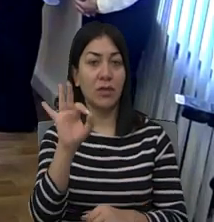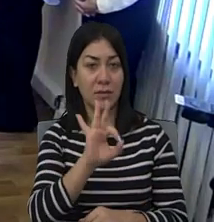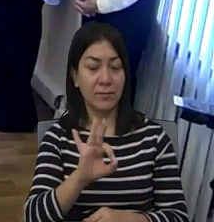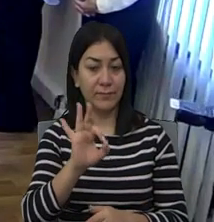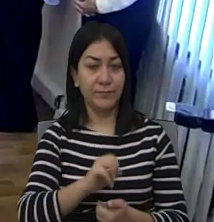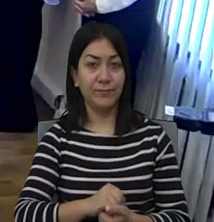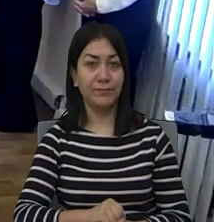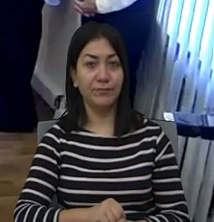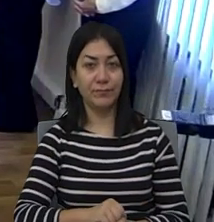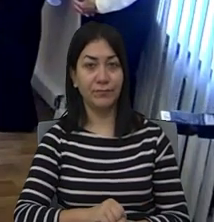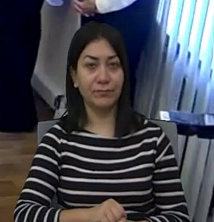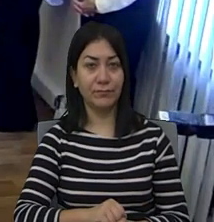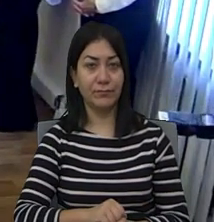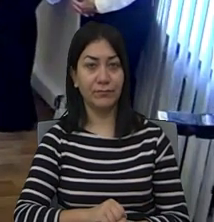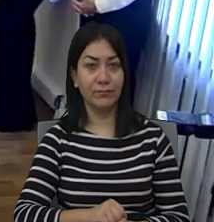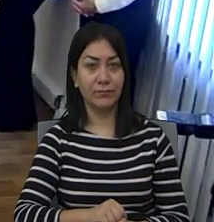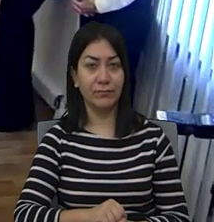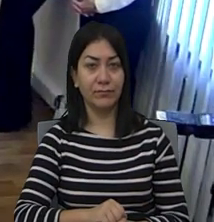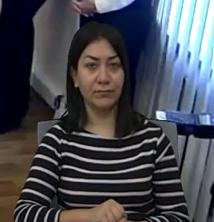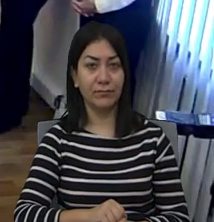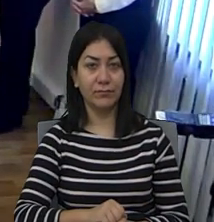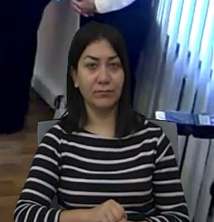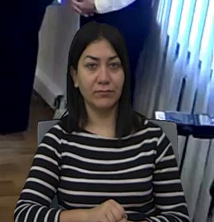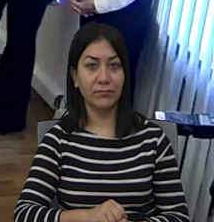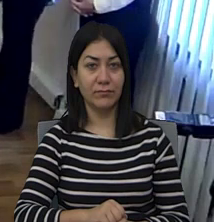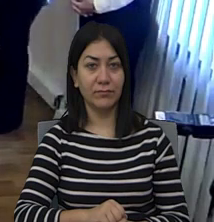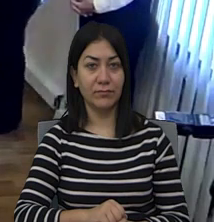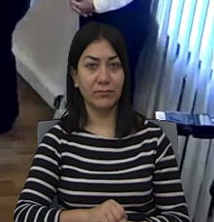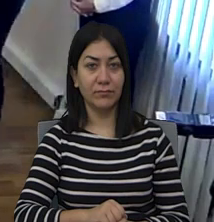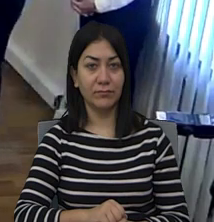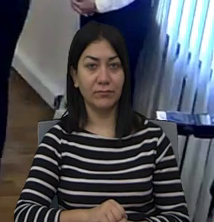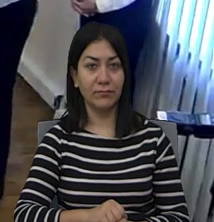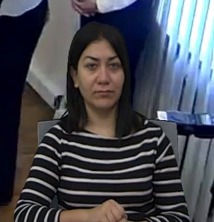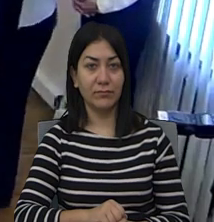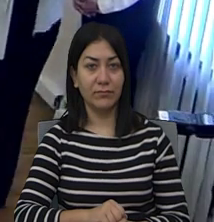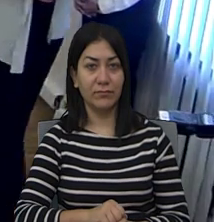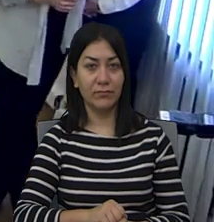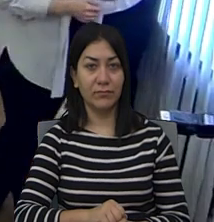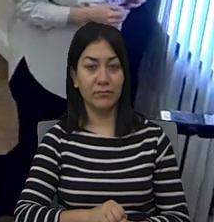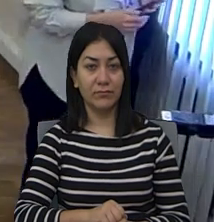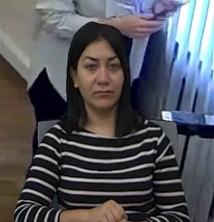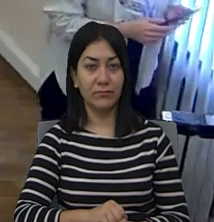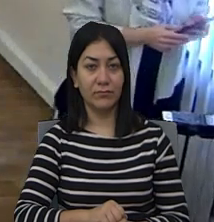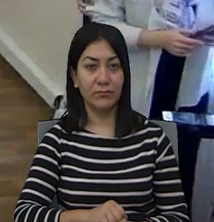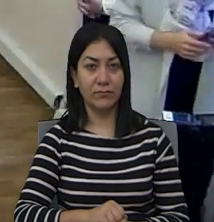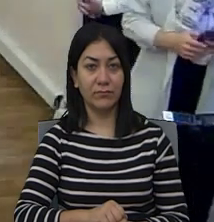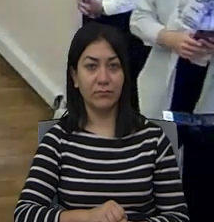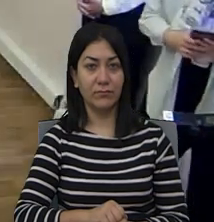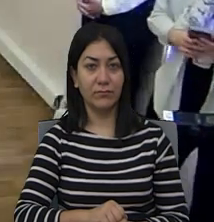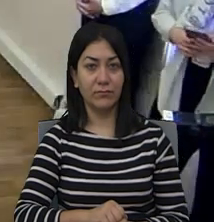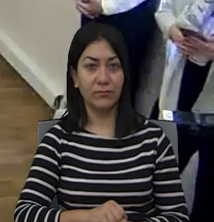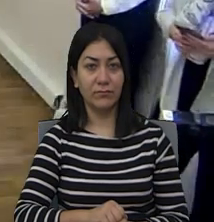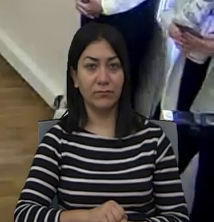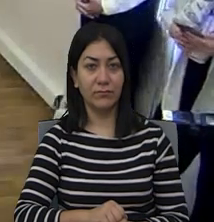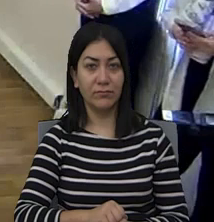to this end, IFES is going to provide hands-on support to the civil society to build their capacity to oversee political finance and abuse of